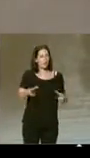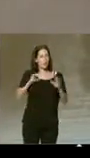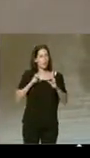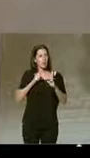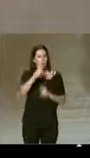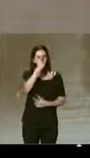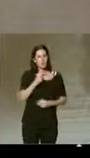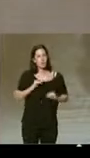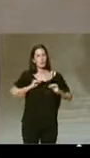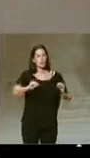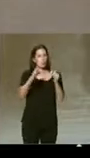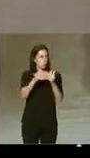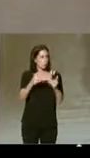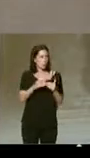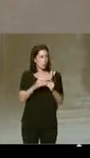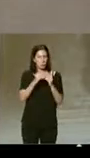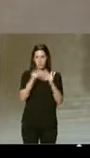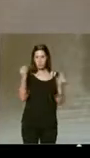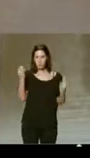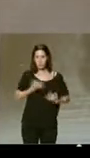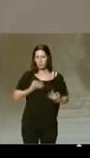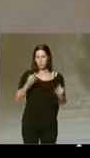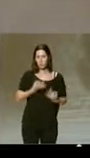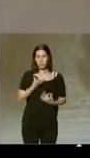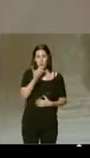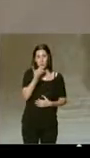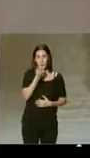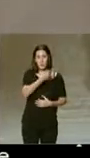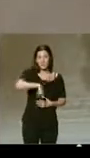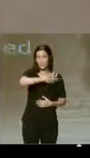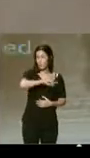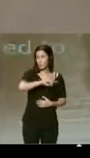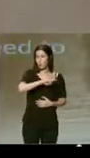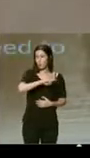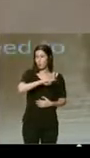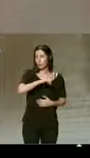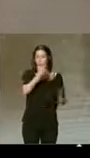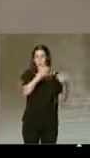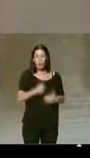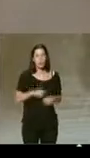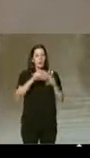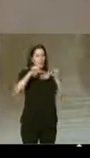to foresee user participation because there's no other way about it. Without them, we are nothing.